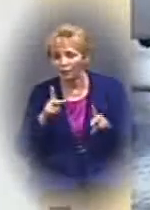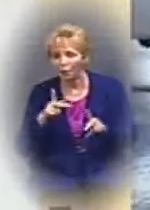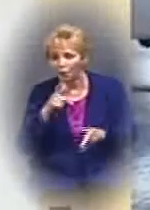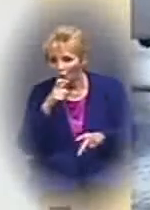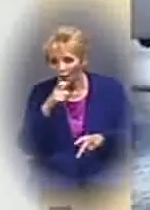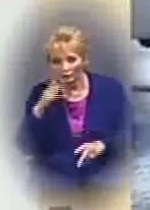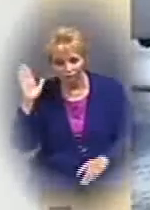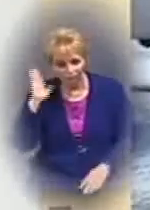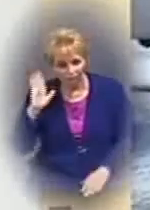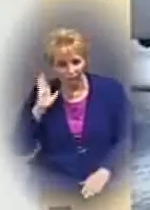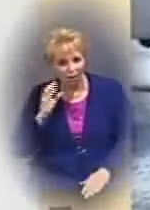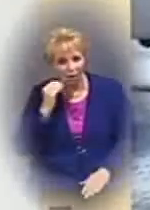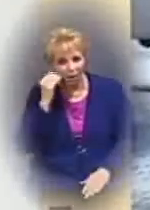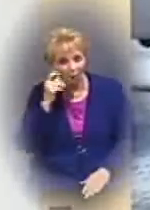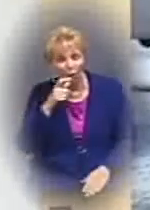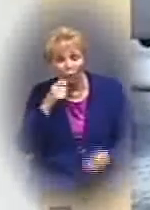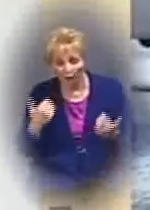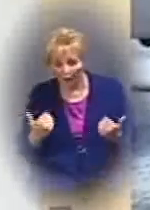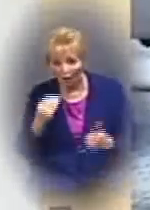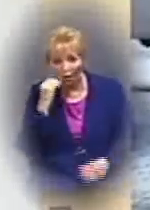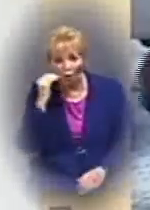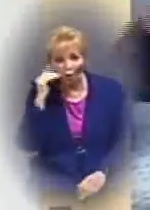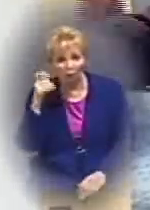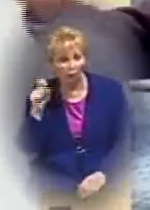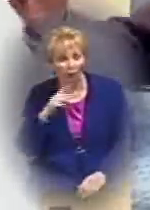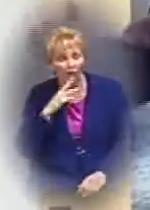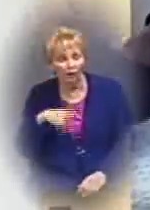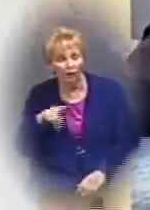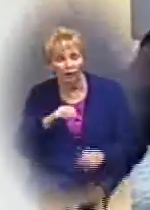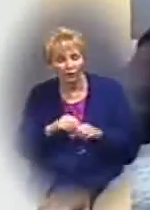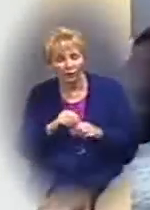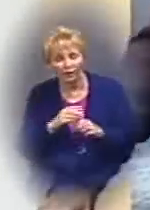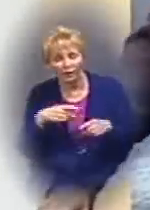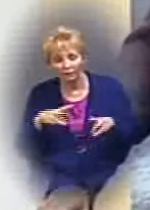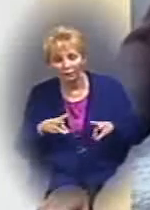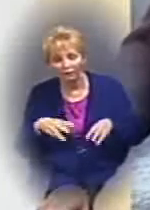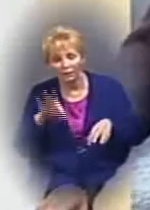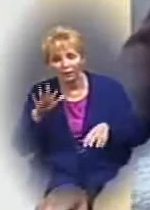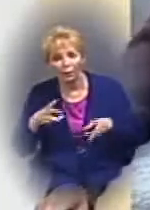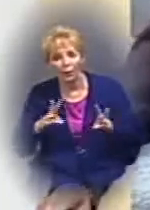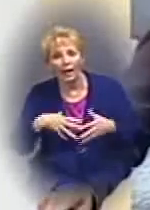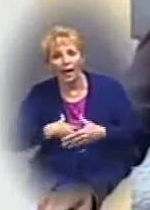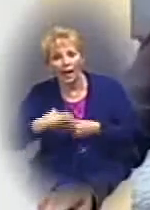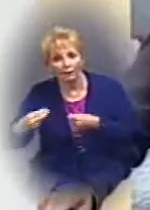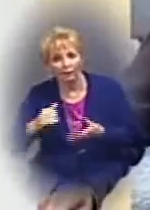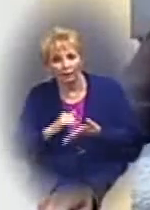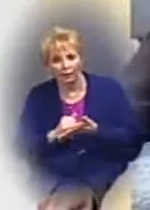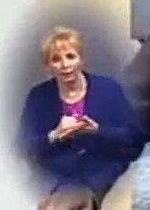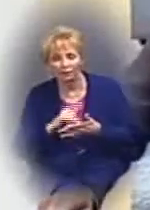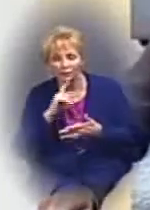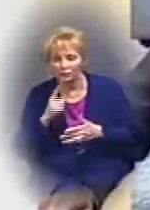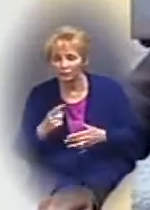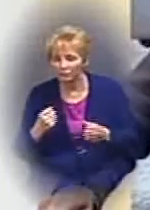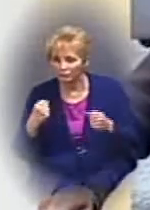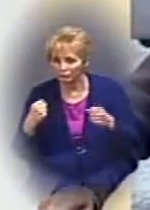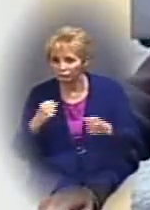were homeless, are homeless, and where they are in their continuum and finding their way out. And it's a real powerful and